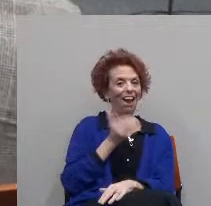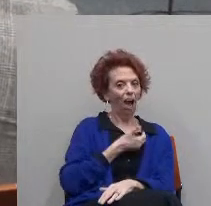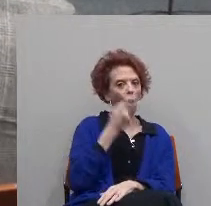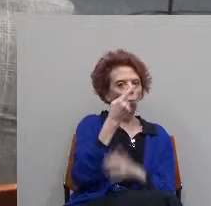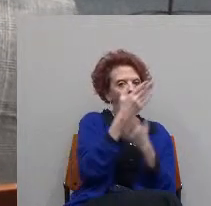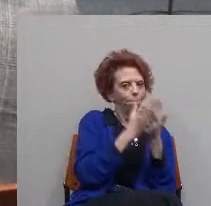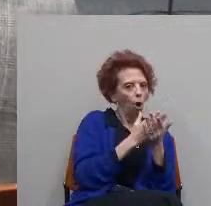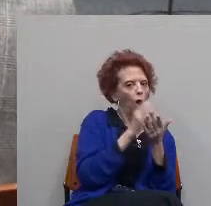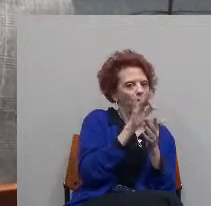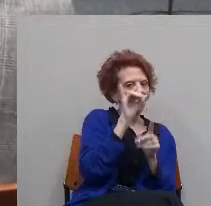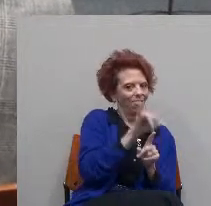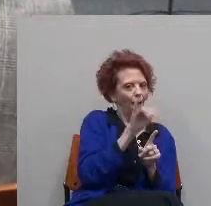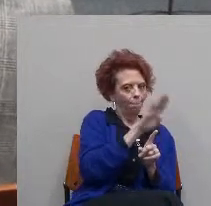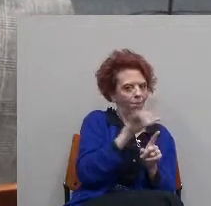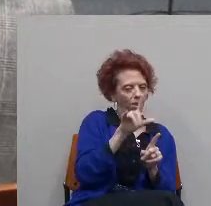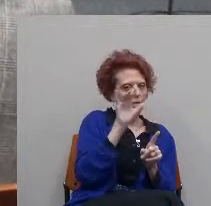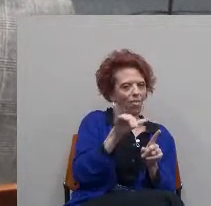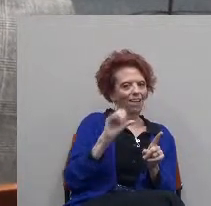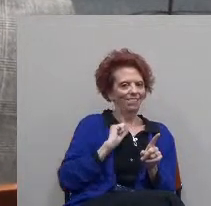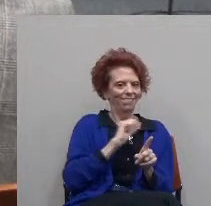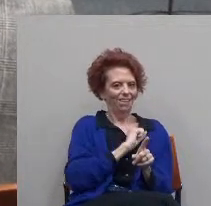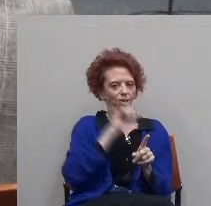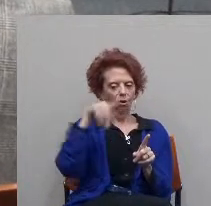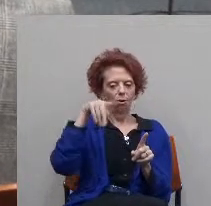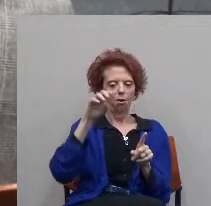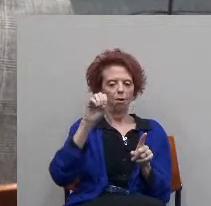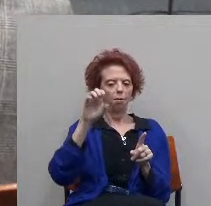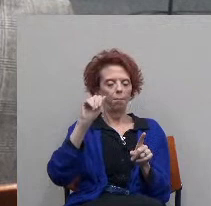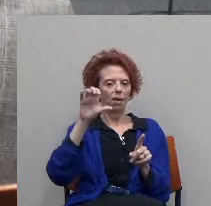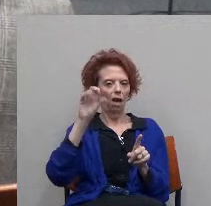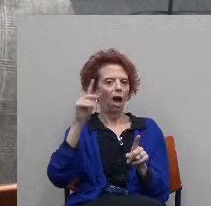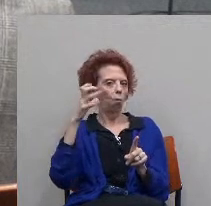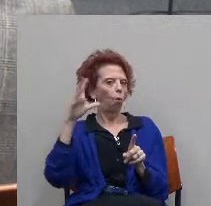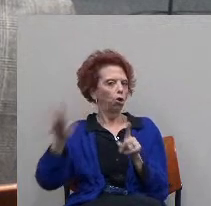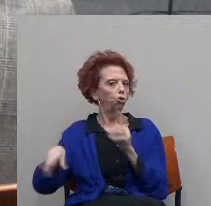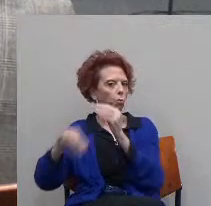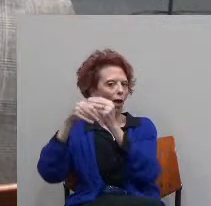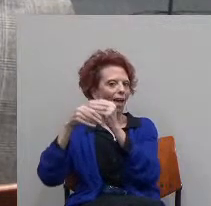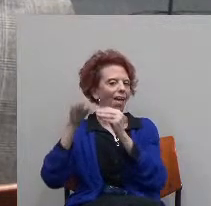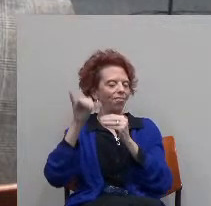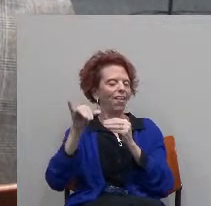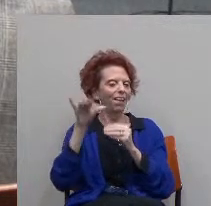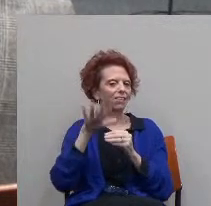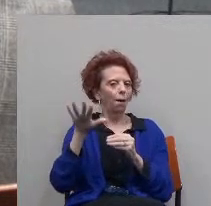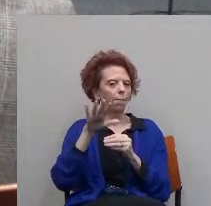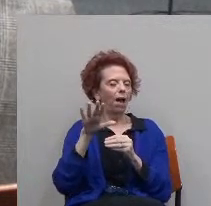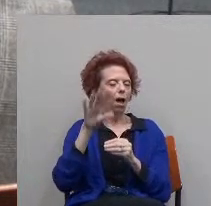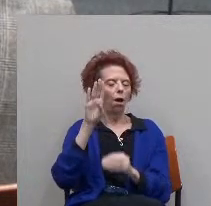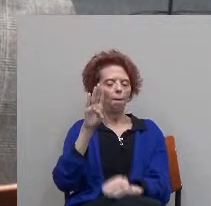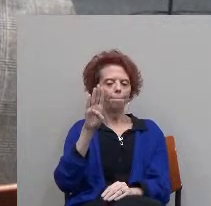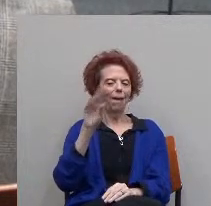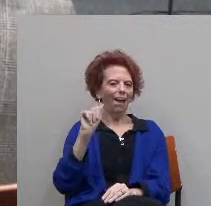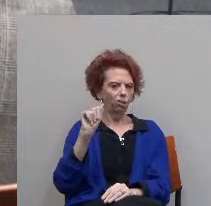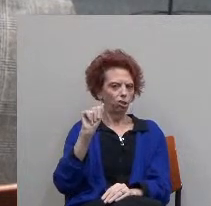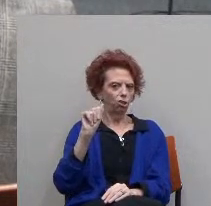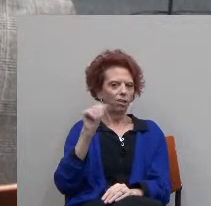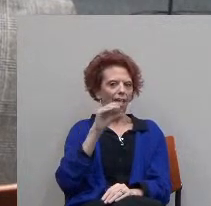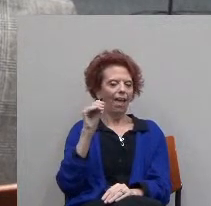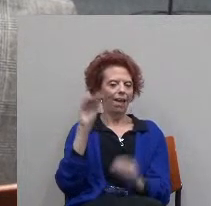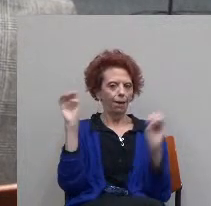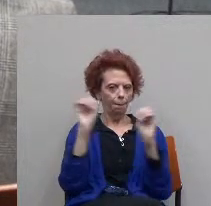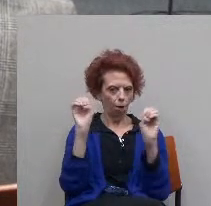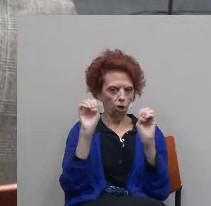one portion of that bill that this Senator Peacock wanted to put in that's around bachelor's degrees